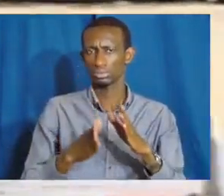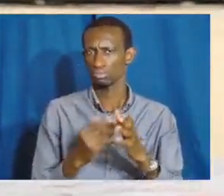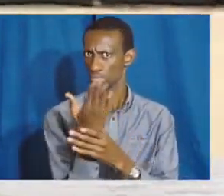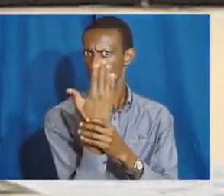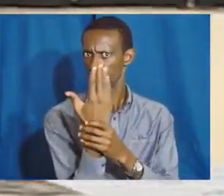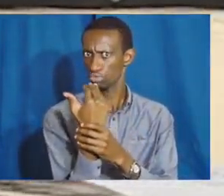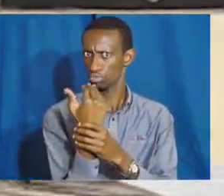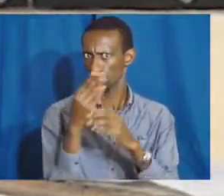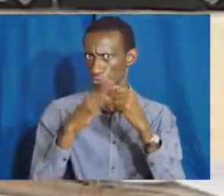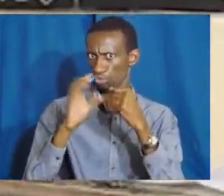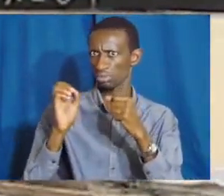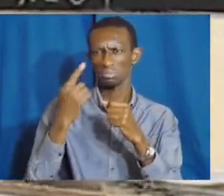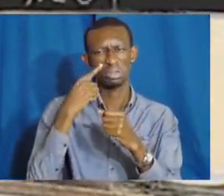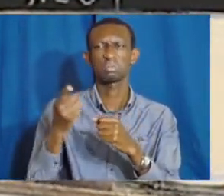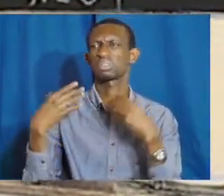exercises over there.